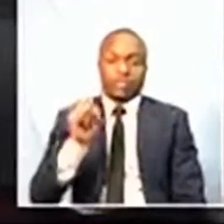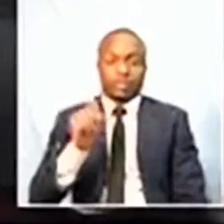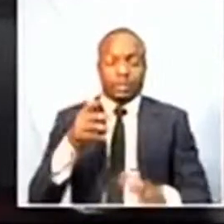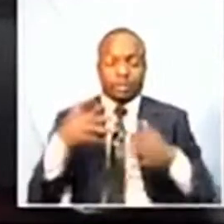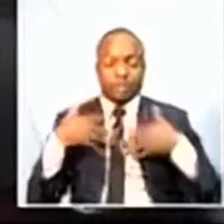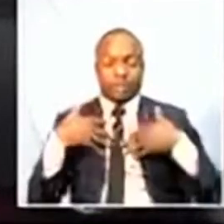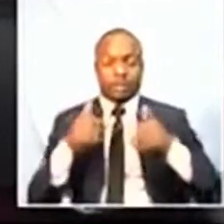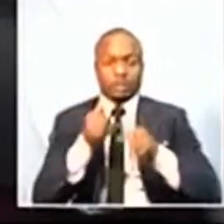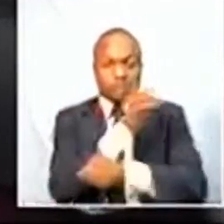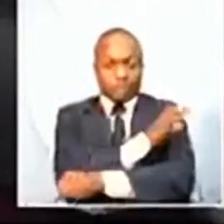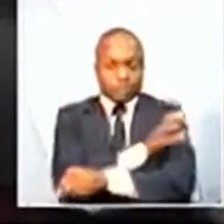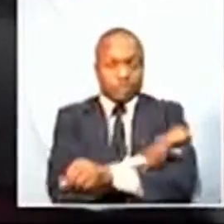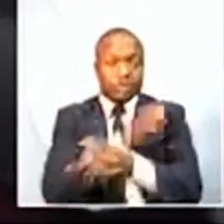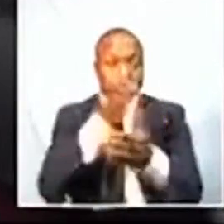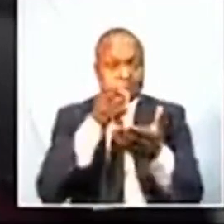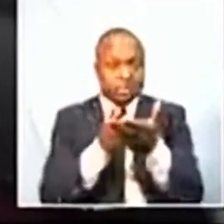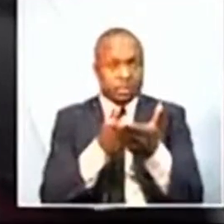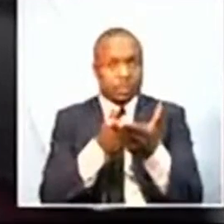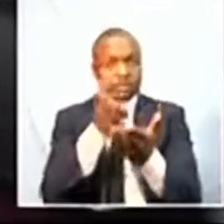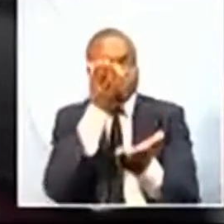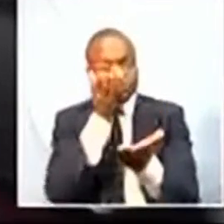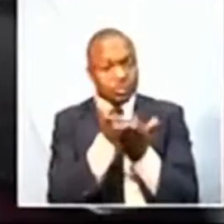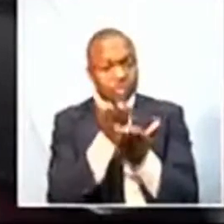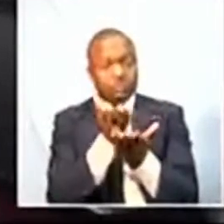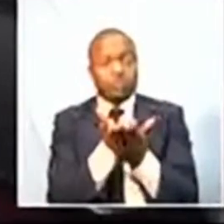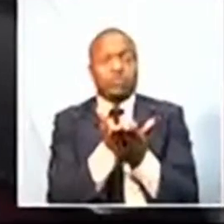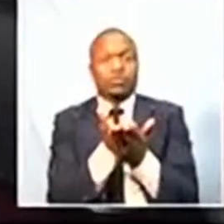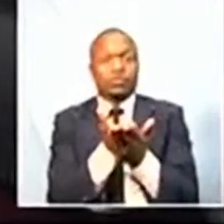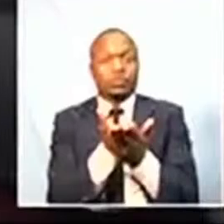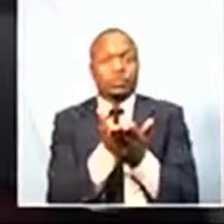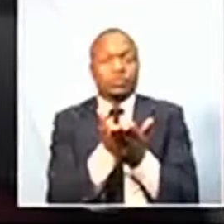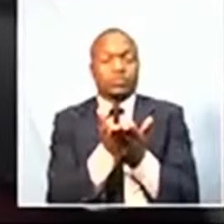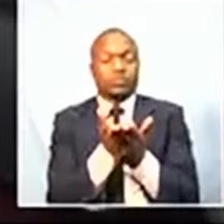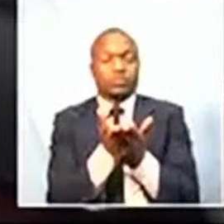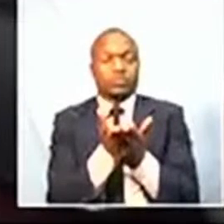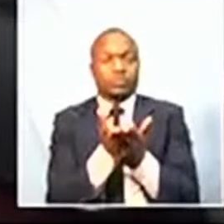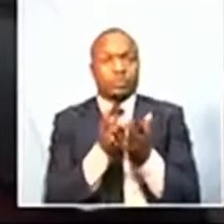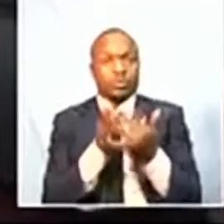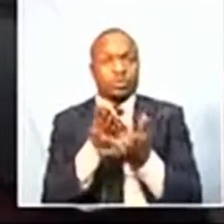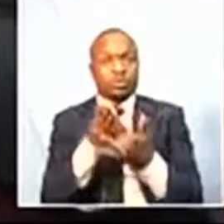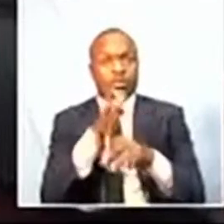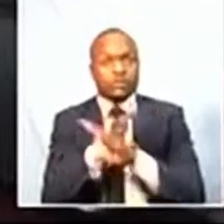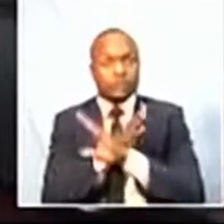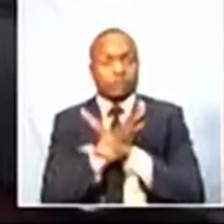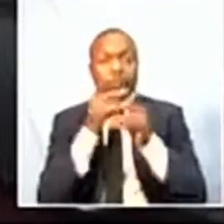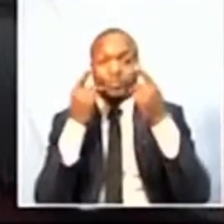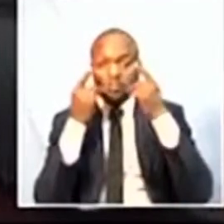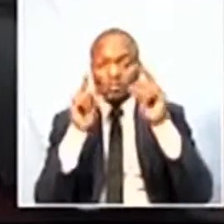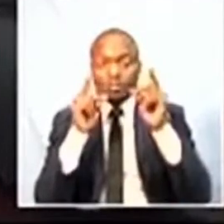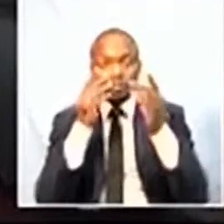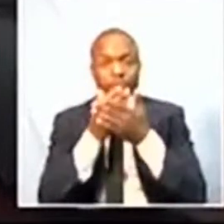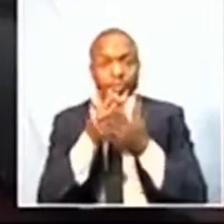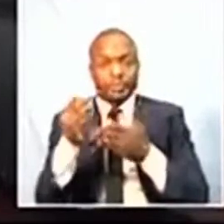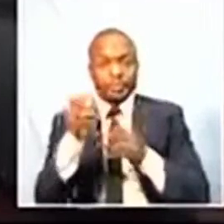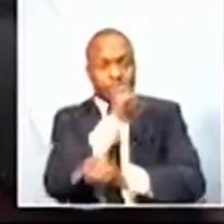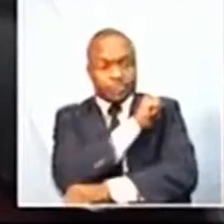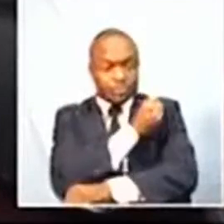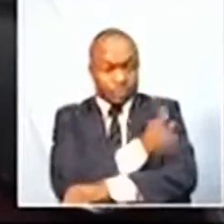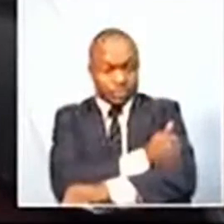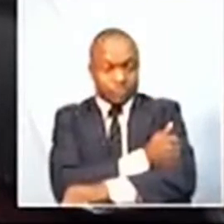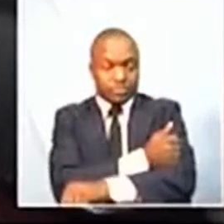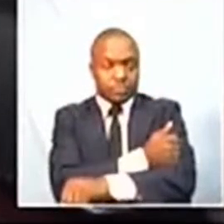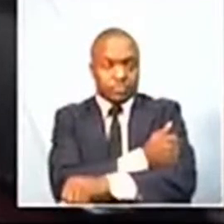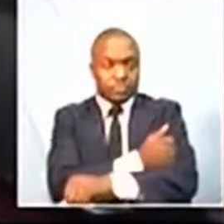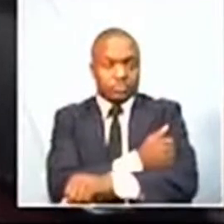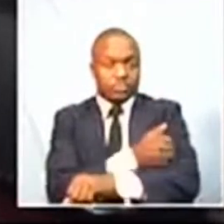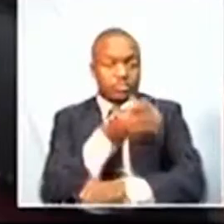was a result of the petitions by the aggrieved bidders through Zambia Public Procurement Authority, which in turn halted